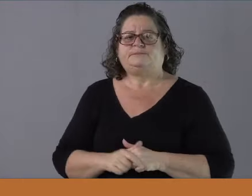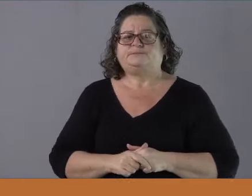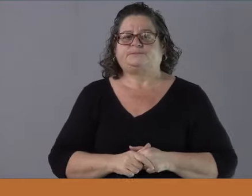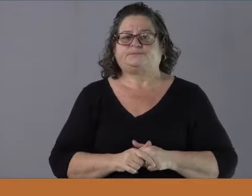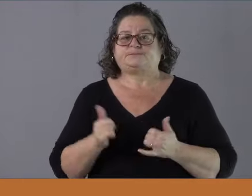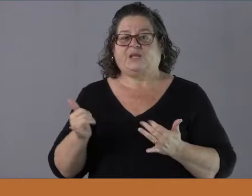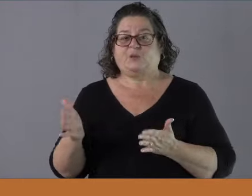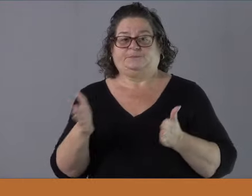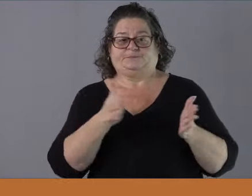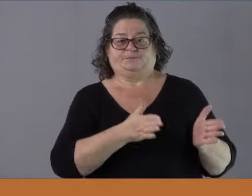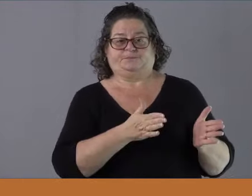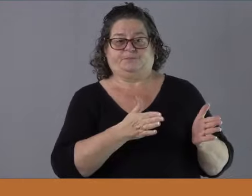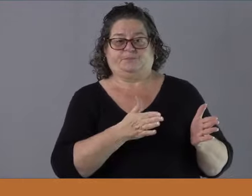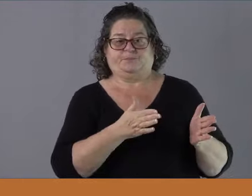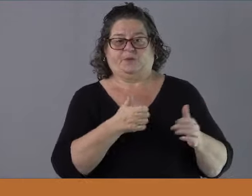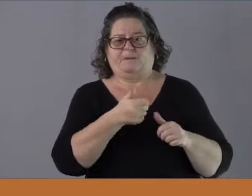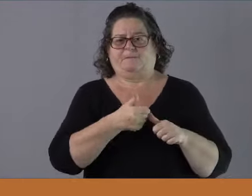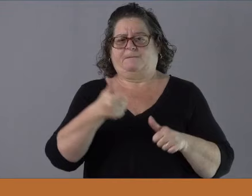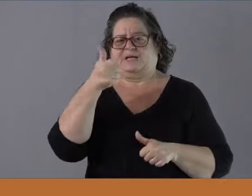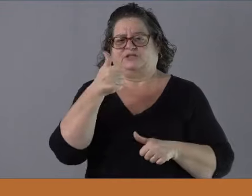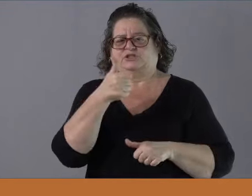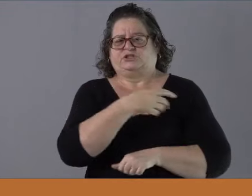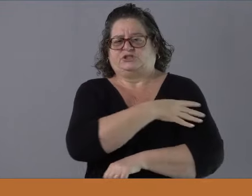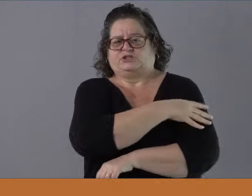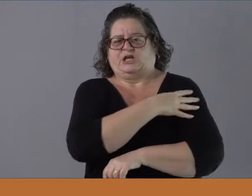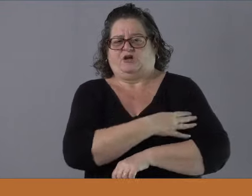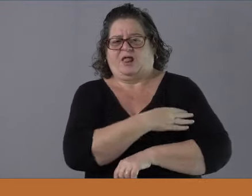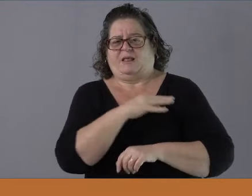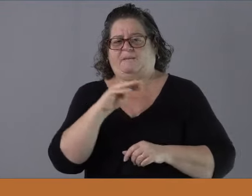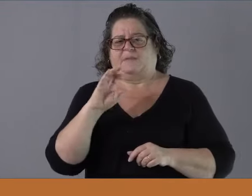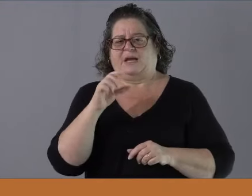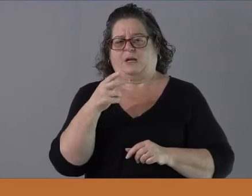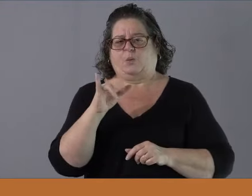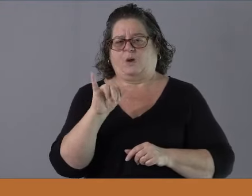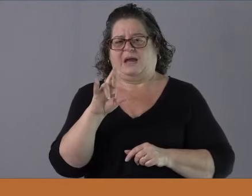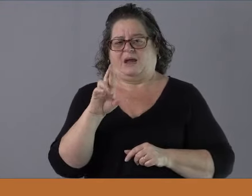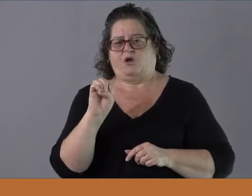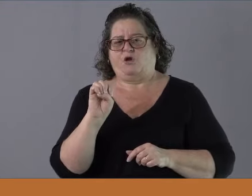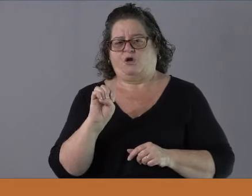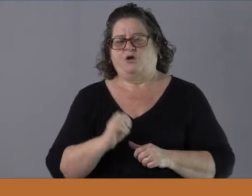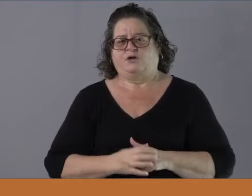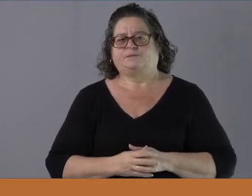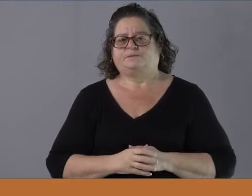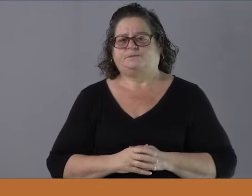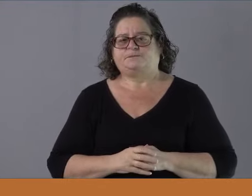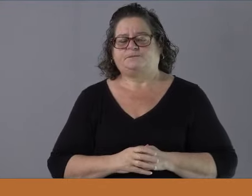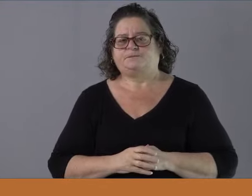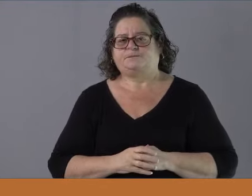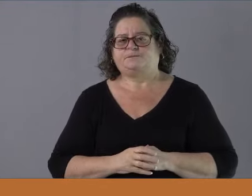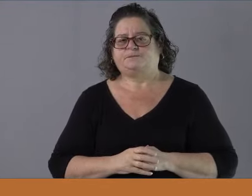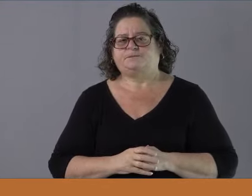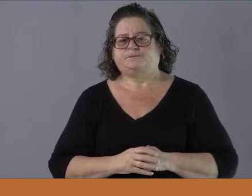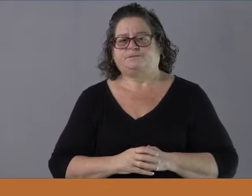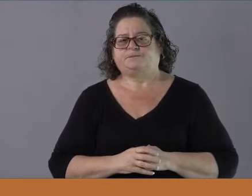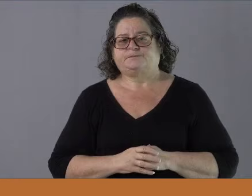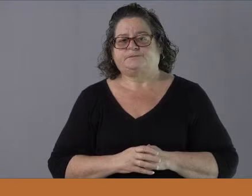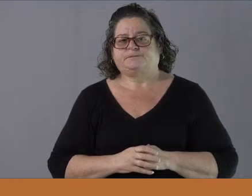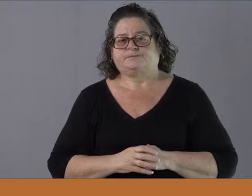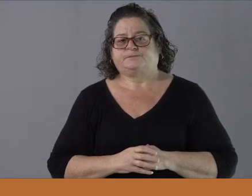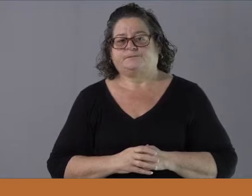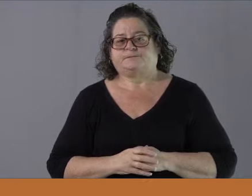Affairs. General McGuire. Thanks, Governor. Since we last met, as I mentioned, our primary line of effort this week has